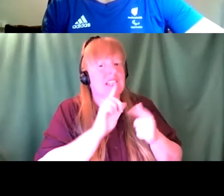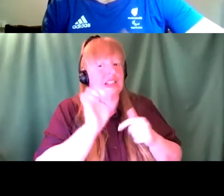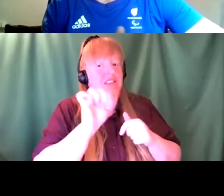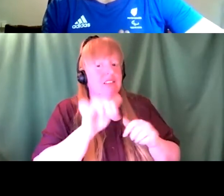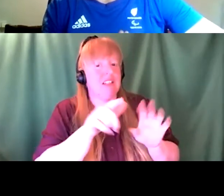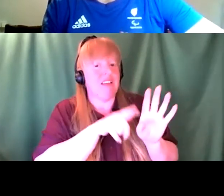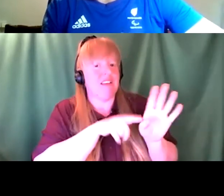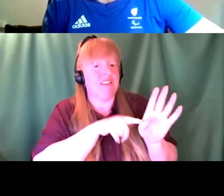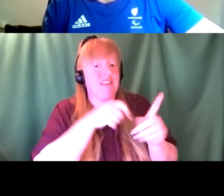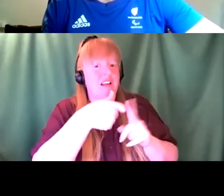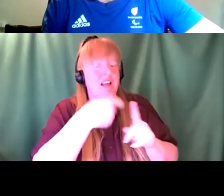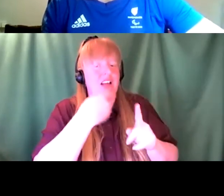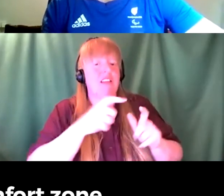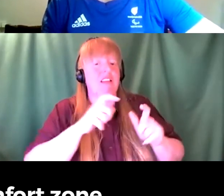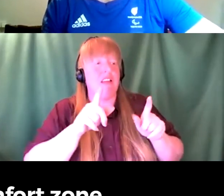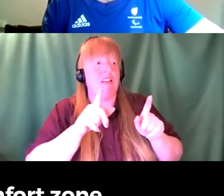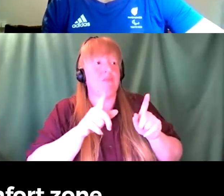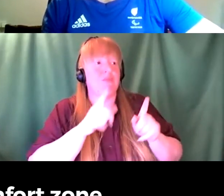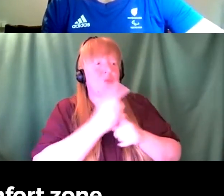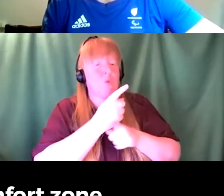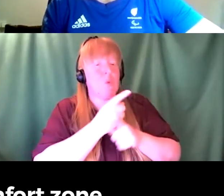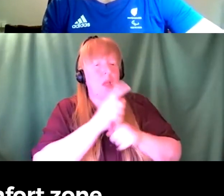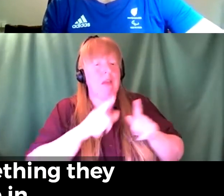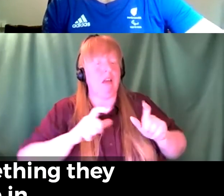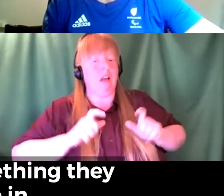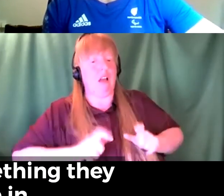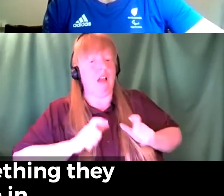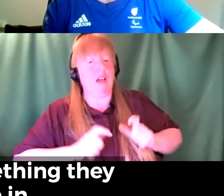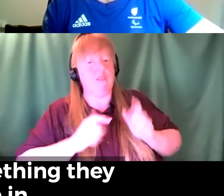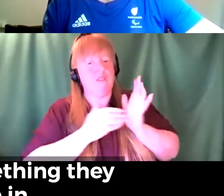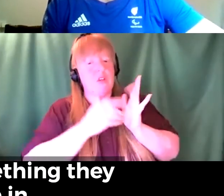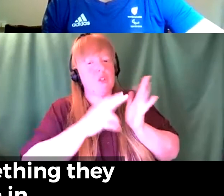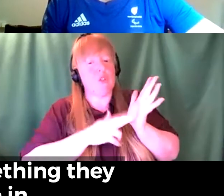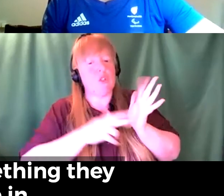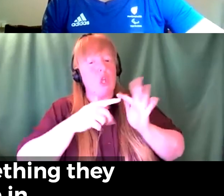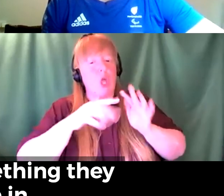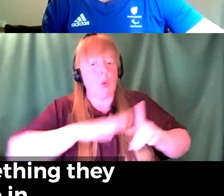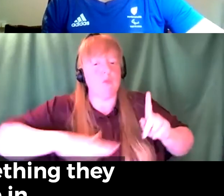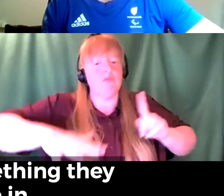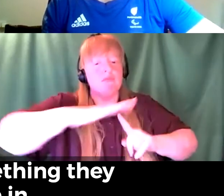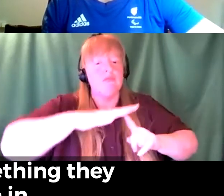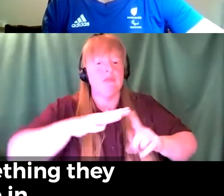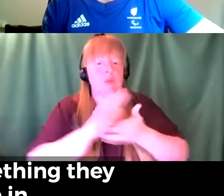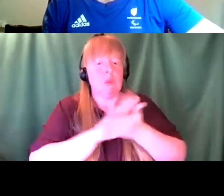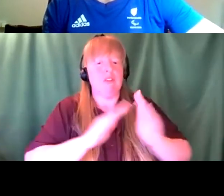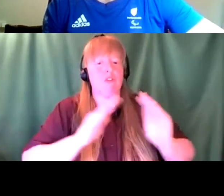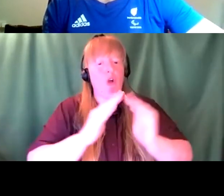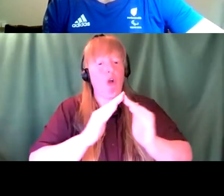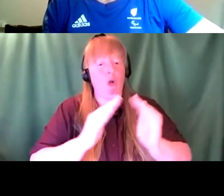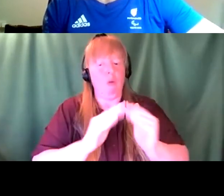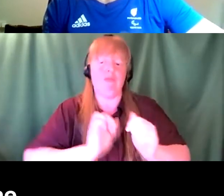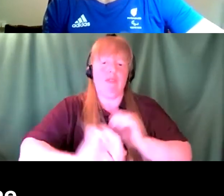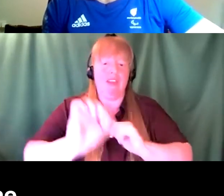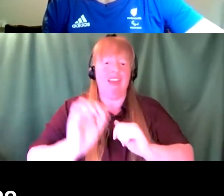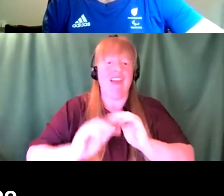before about the comfort zone. And people at home are in their comfort zone. So if we can get them to do something they wouldn't be comfortable in outside of their